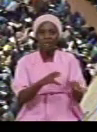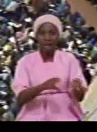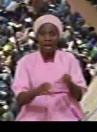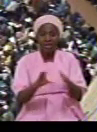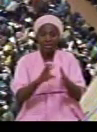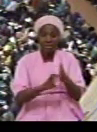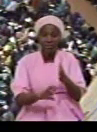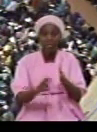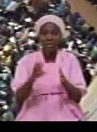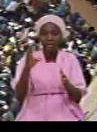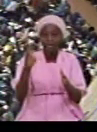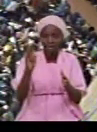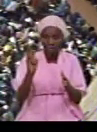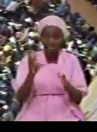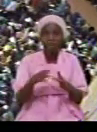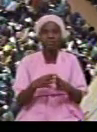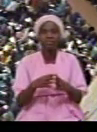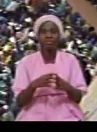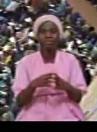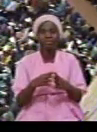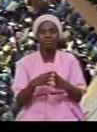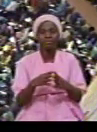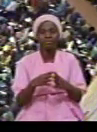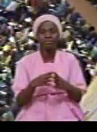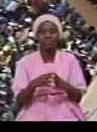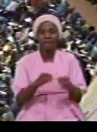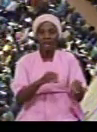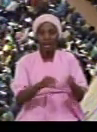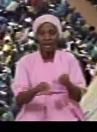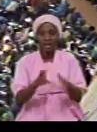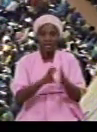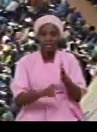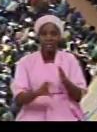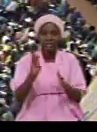16, Acts